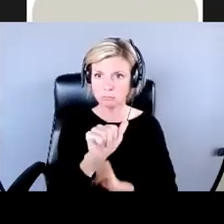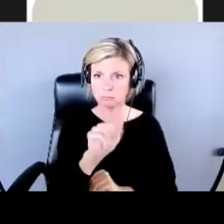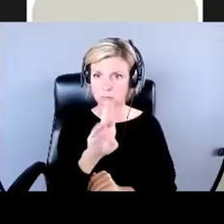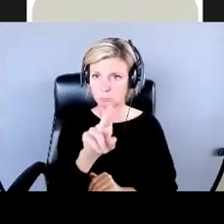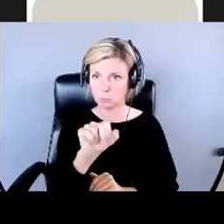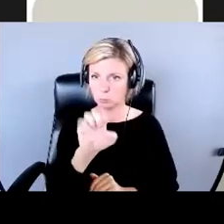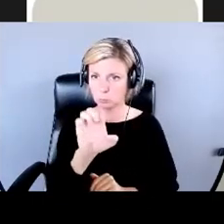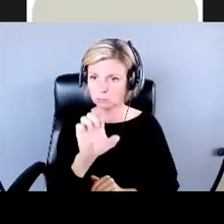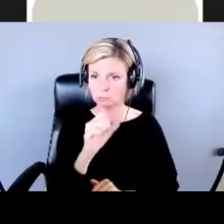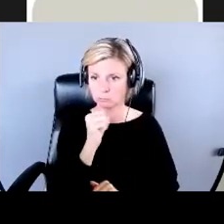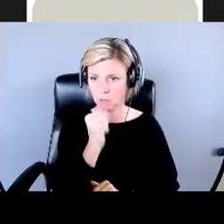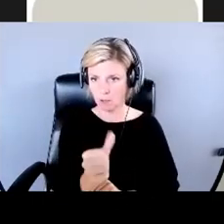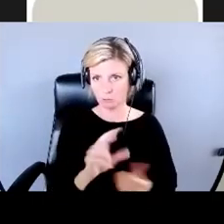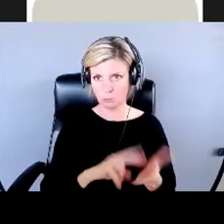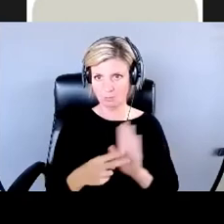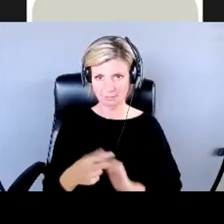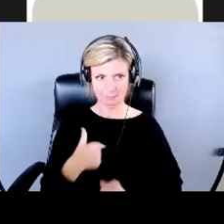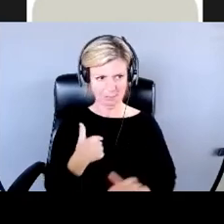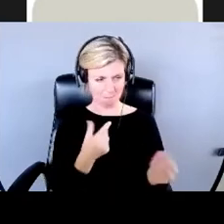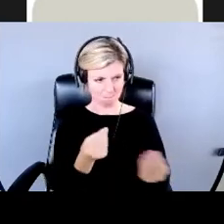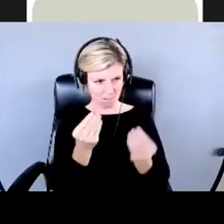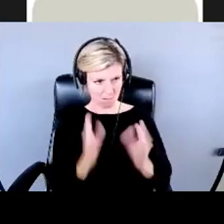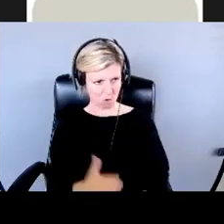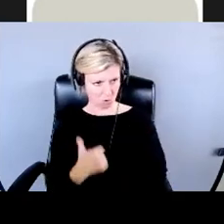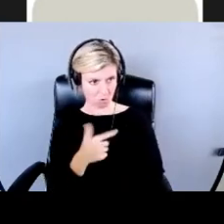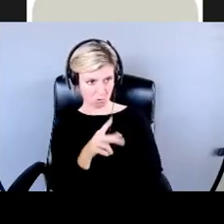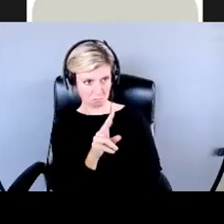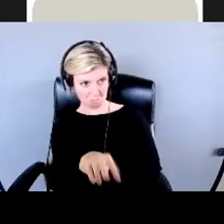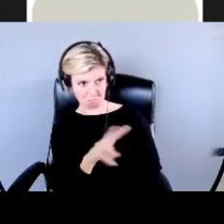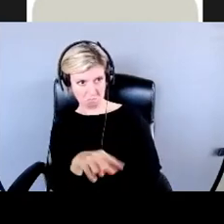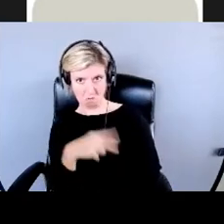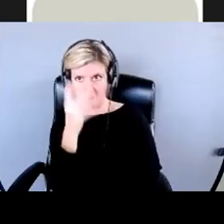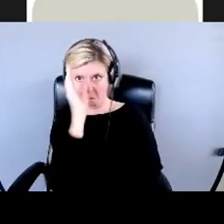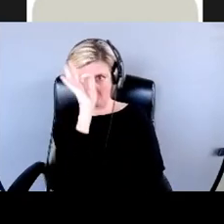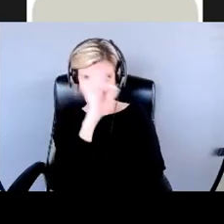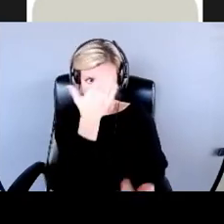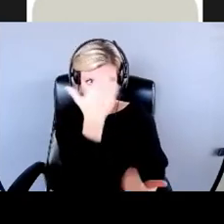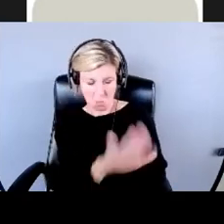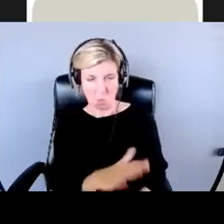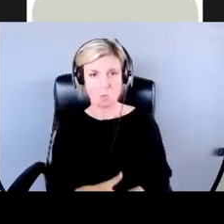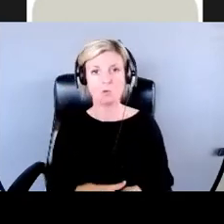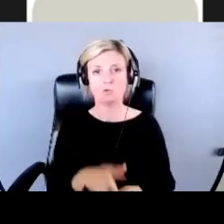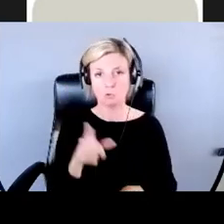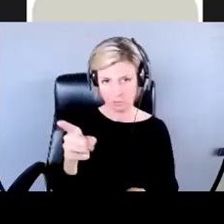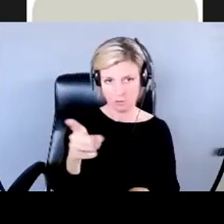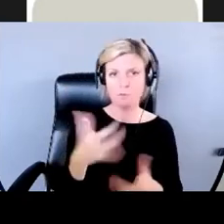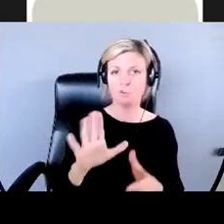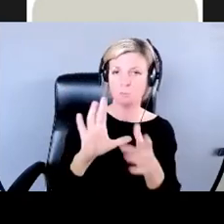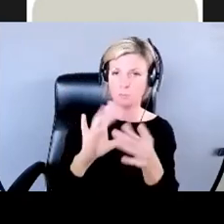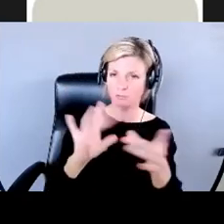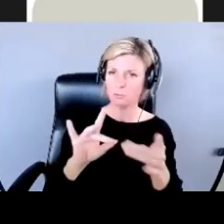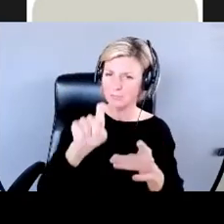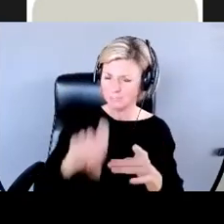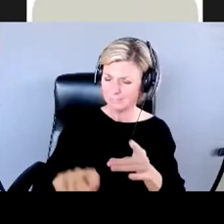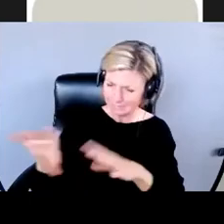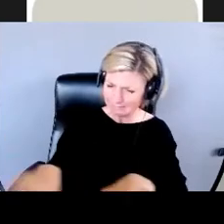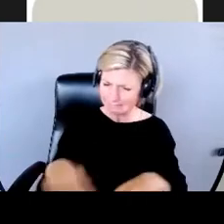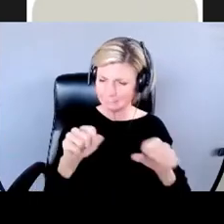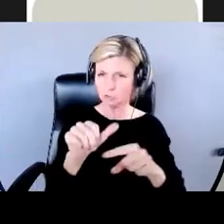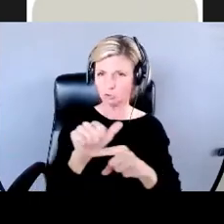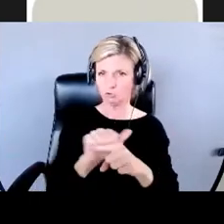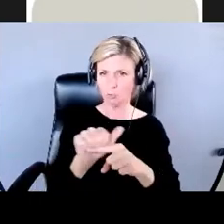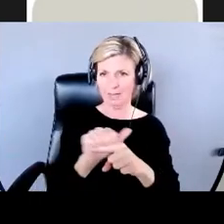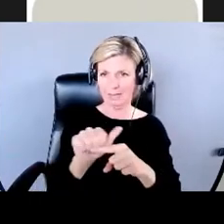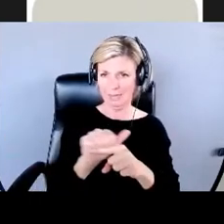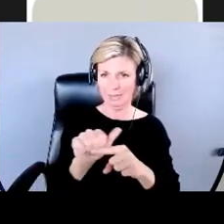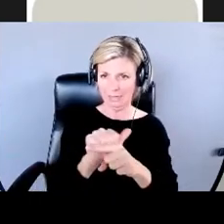as a mediator. And Risa was mentioning the need for training and to figure out what training was needed. And the moment there's a shortage of